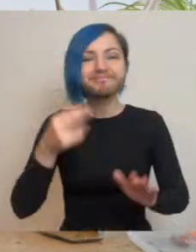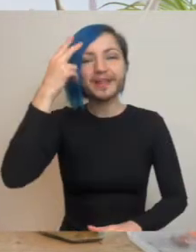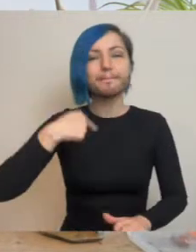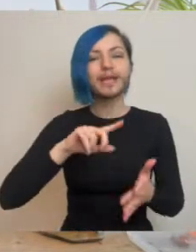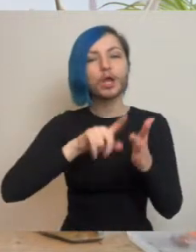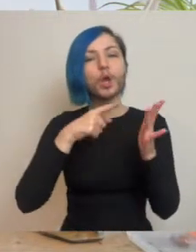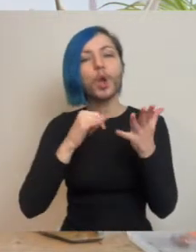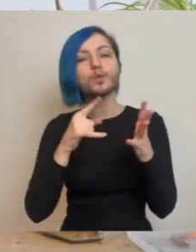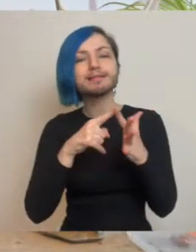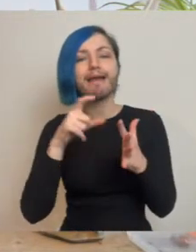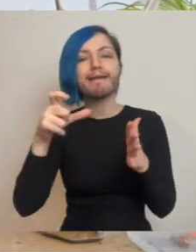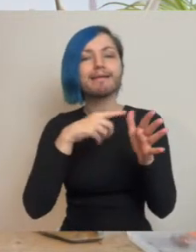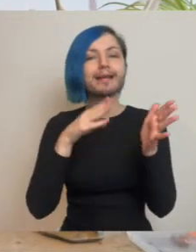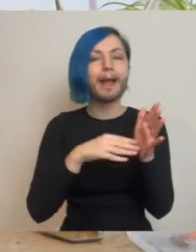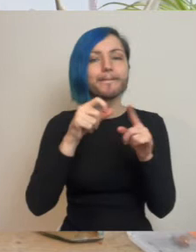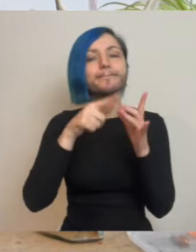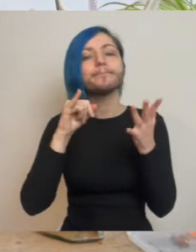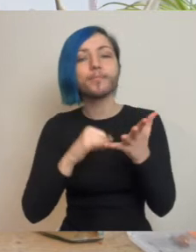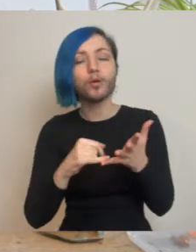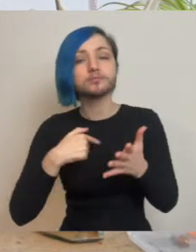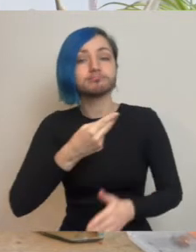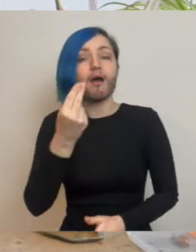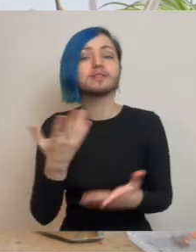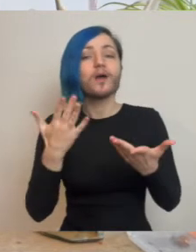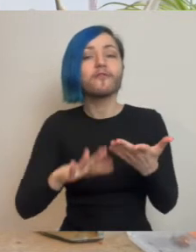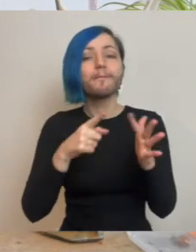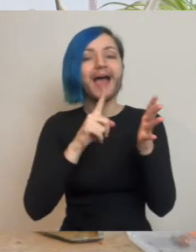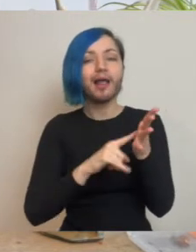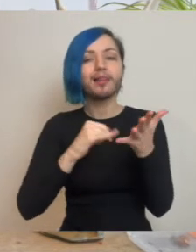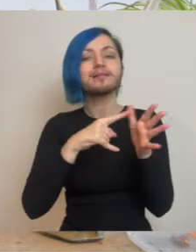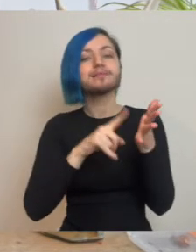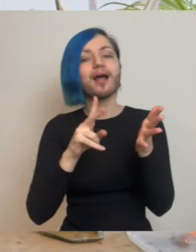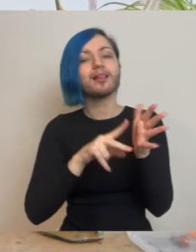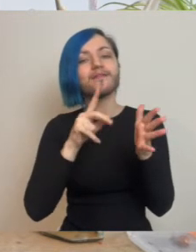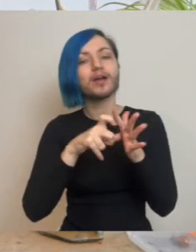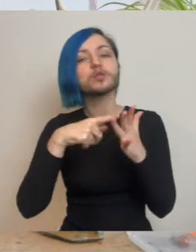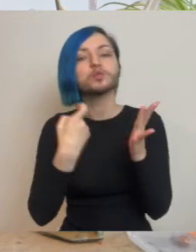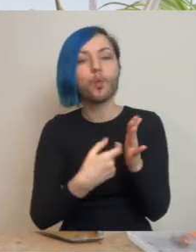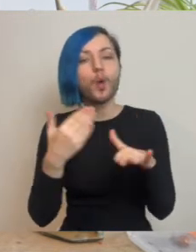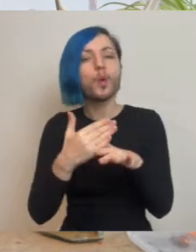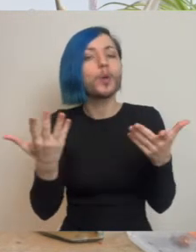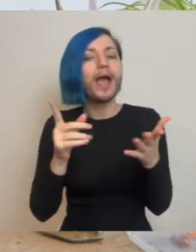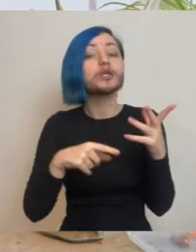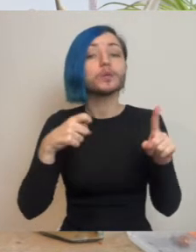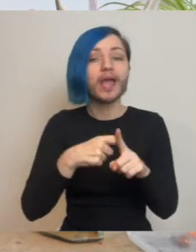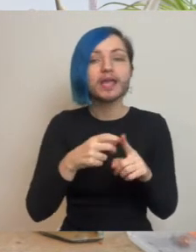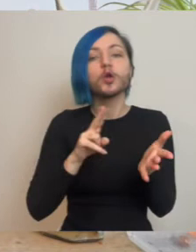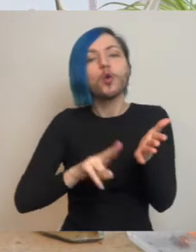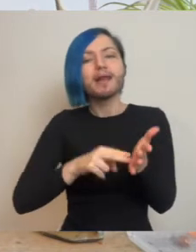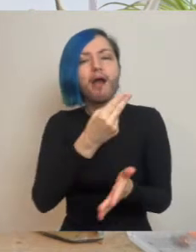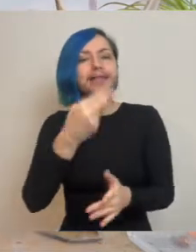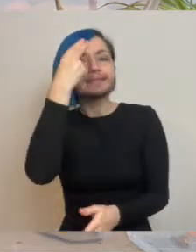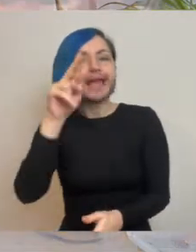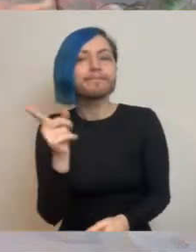my name is Jose Campos, and I am an artist from El Salvador working in the UK. I usually work under the name of Studio